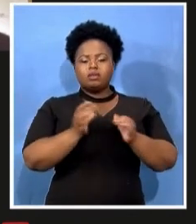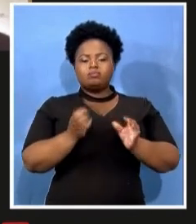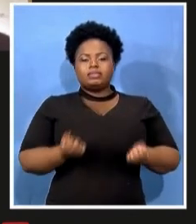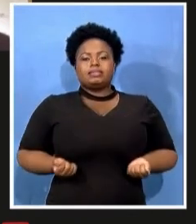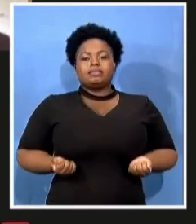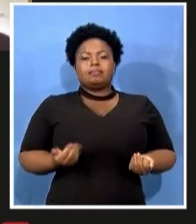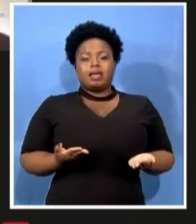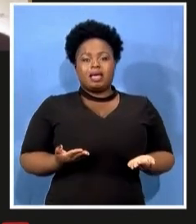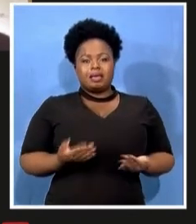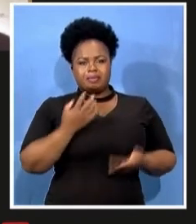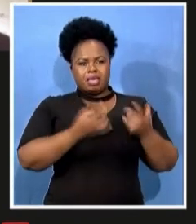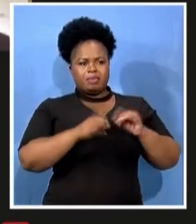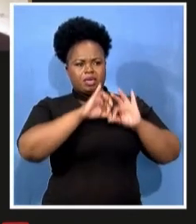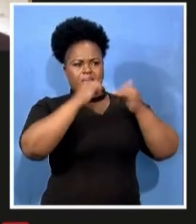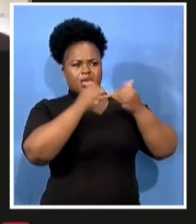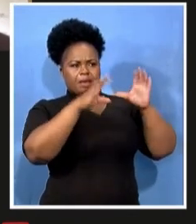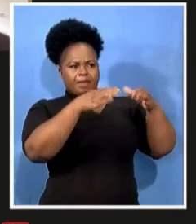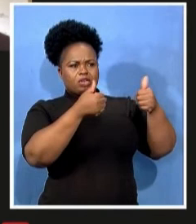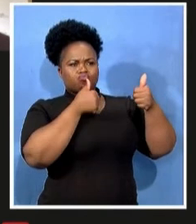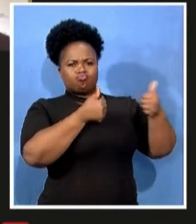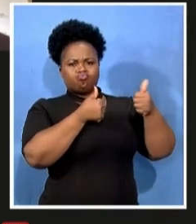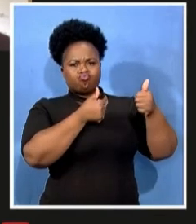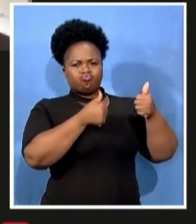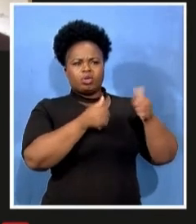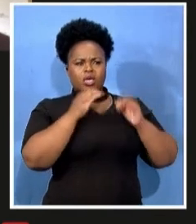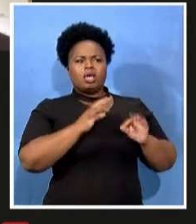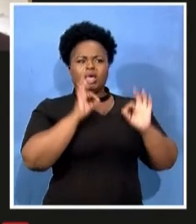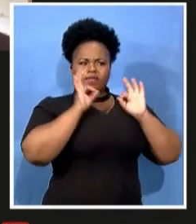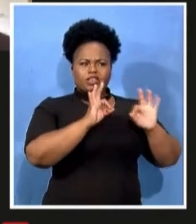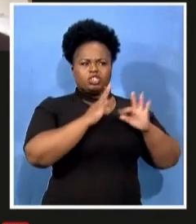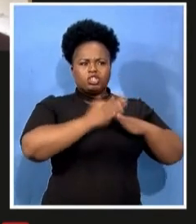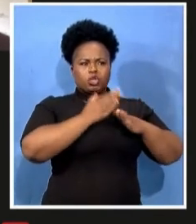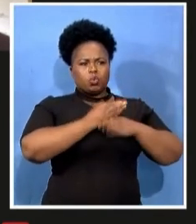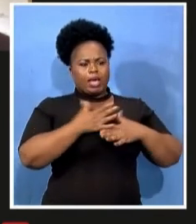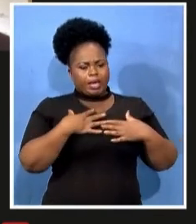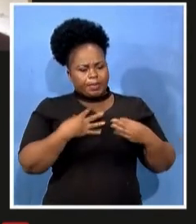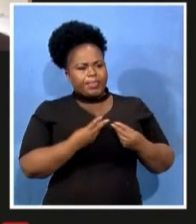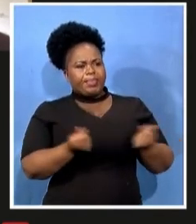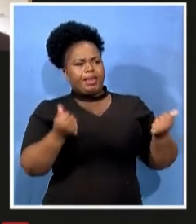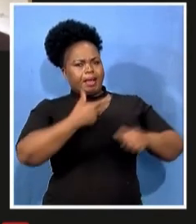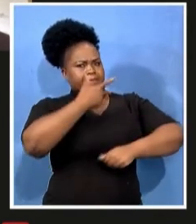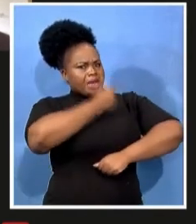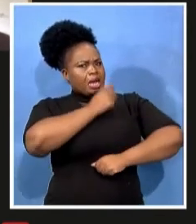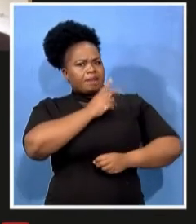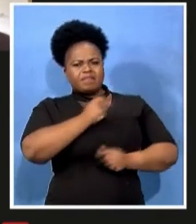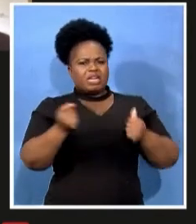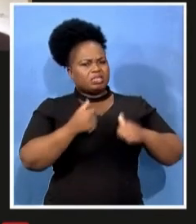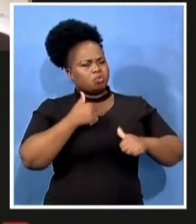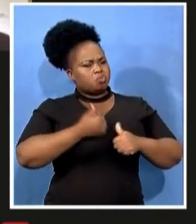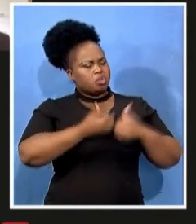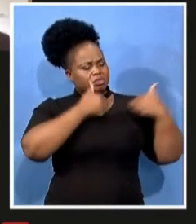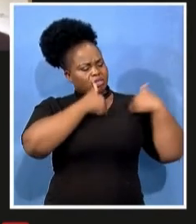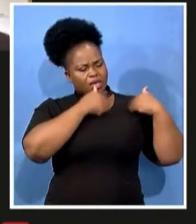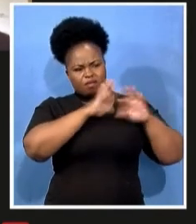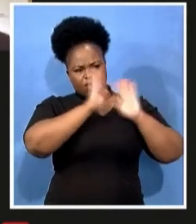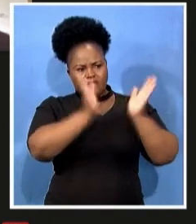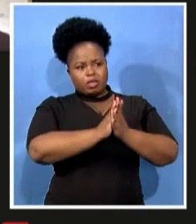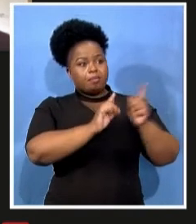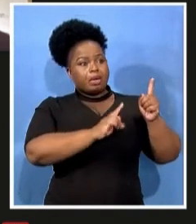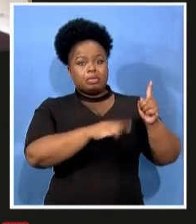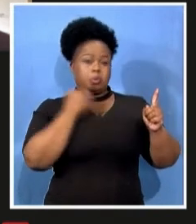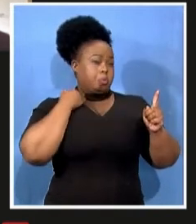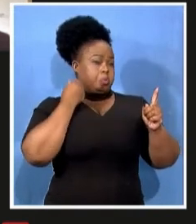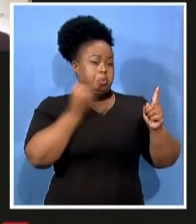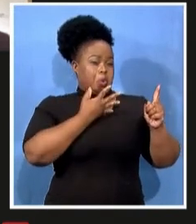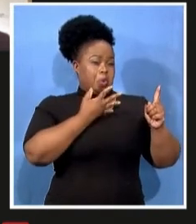high efficiency, high efficacy vaccine, and it's safe and everything, but then it's too expensive, it might be an issue.